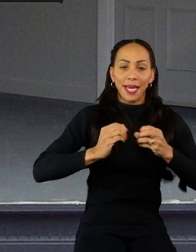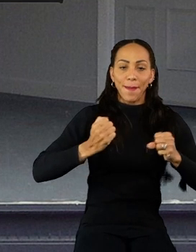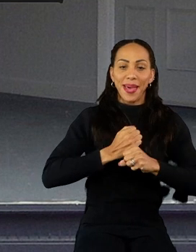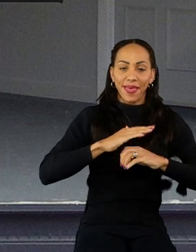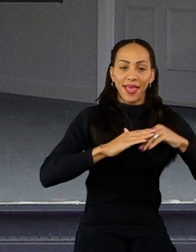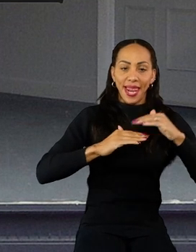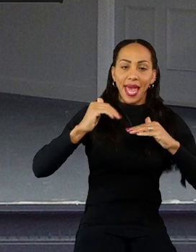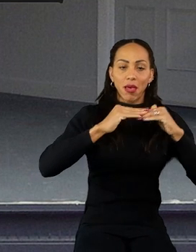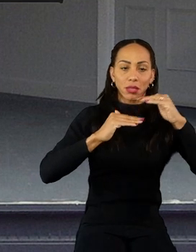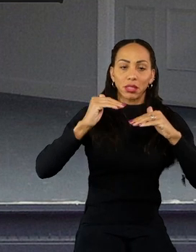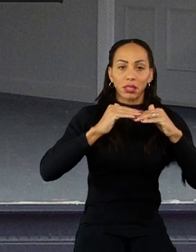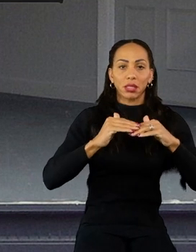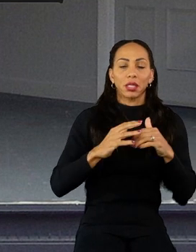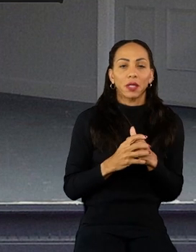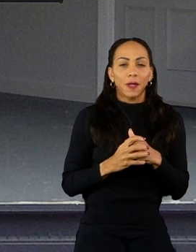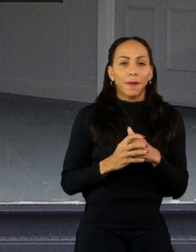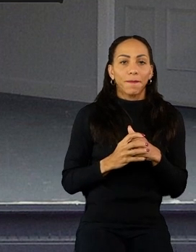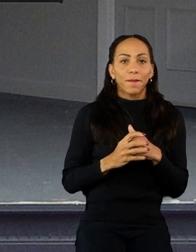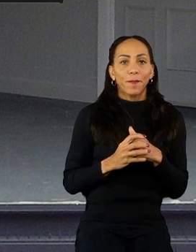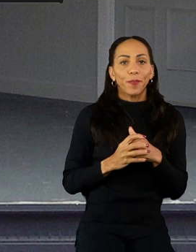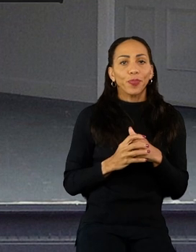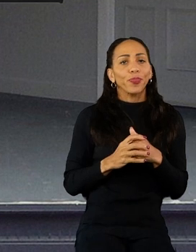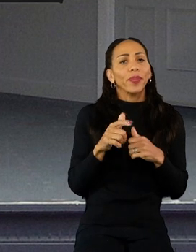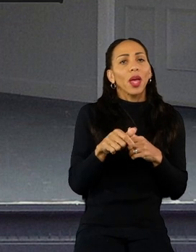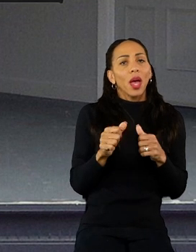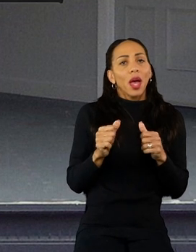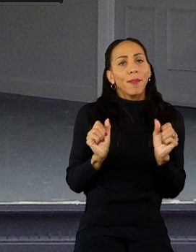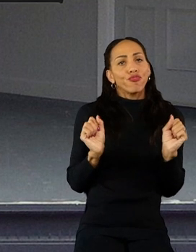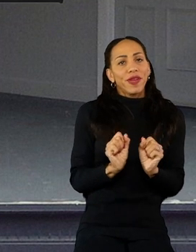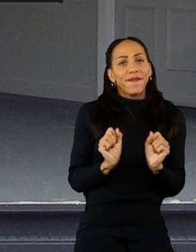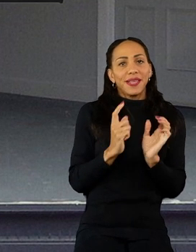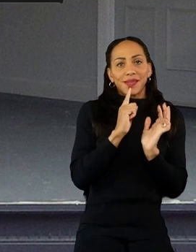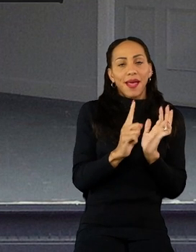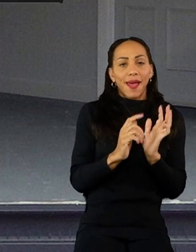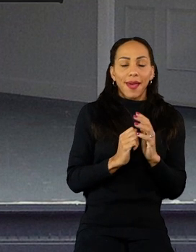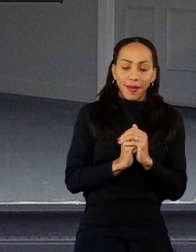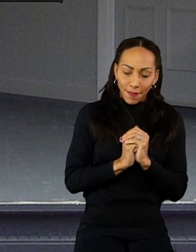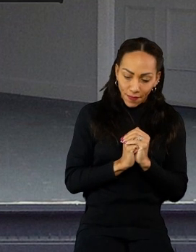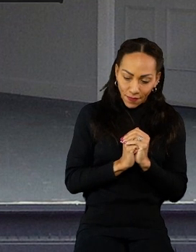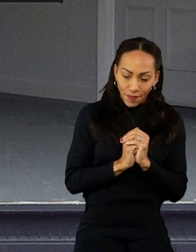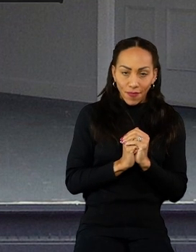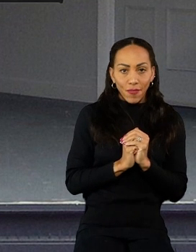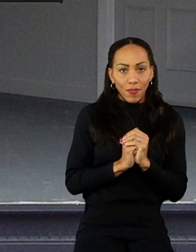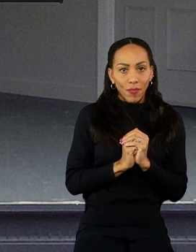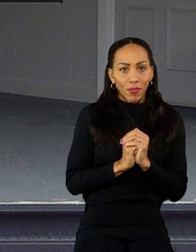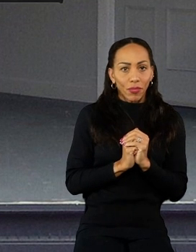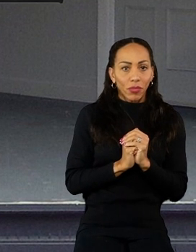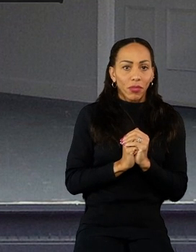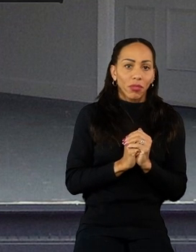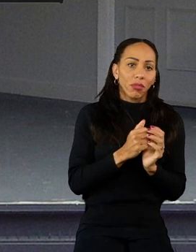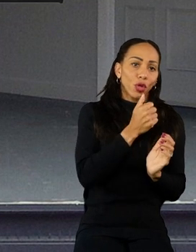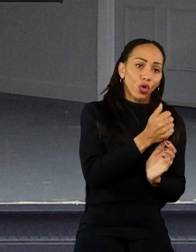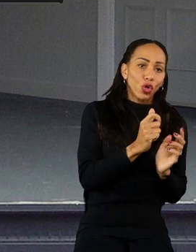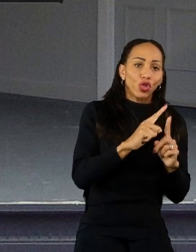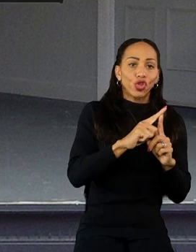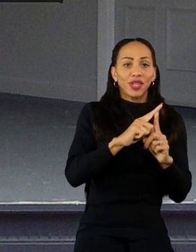how to layer everything and how to make it work. I think in a nutshell, sorry, that's one in a quick nutshell, then